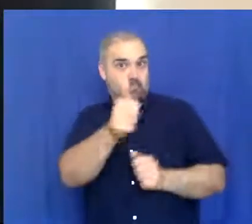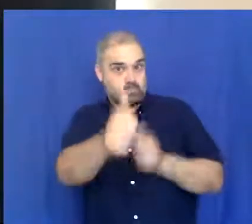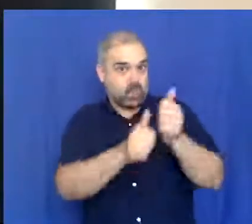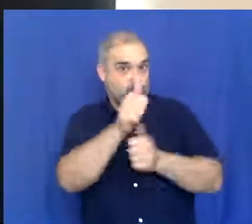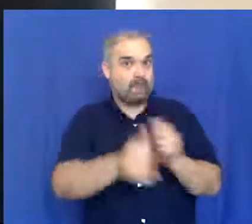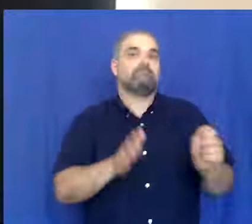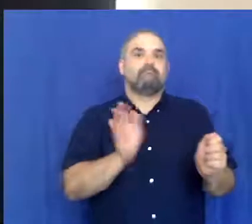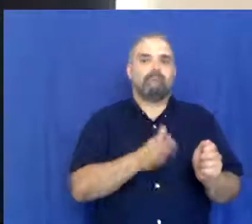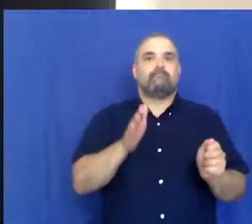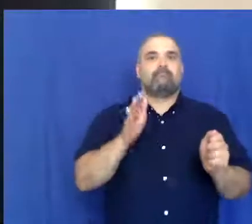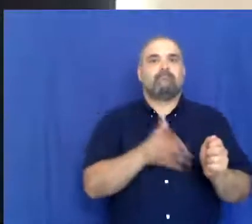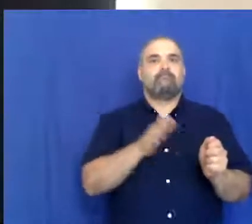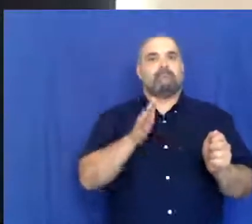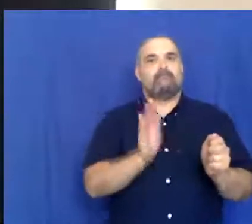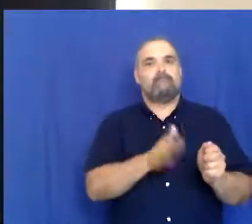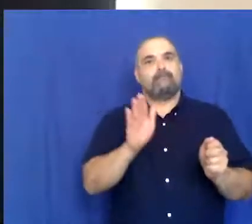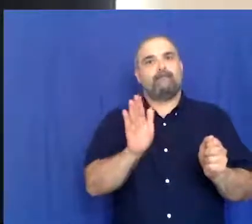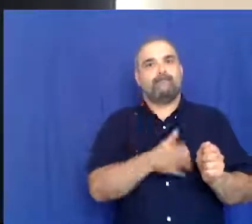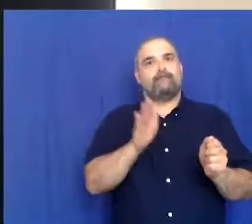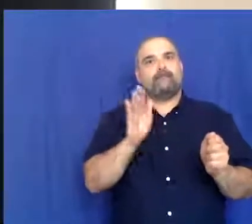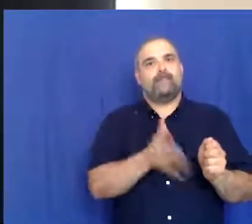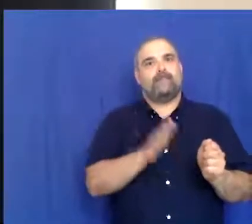Very good tapping, well done.